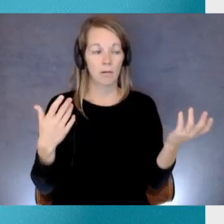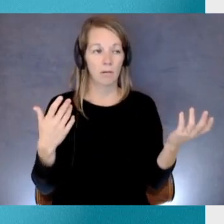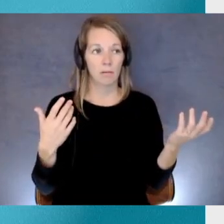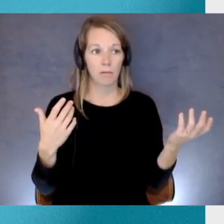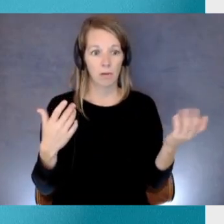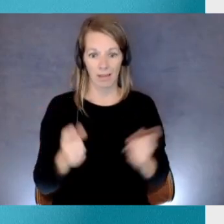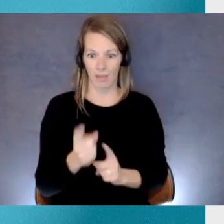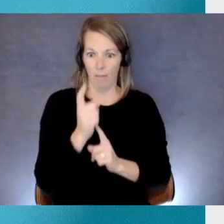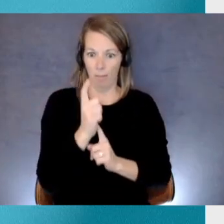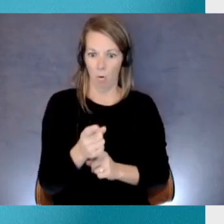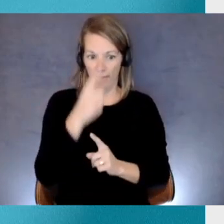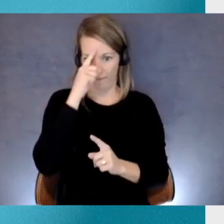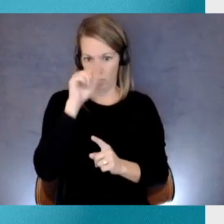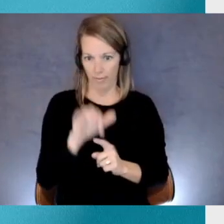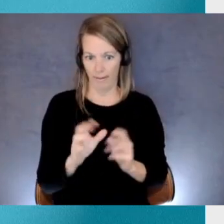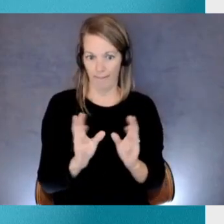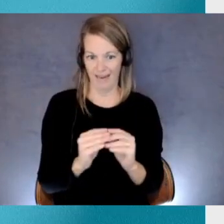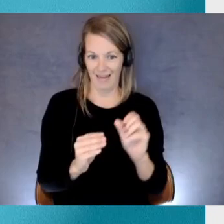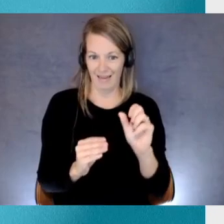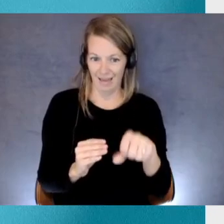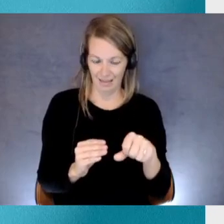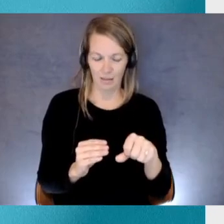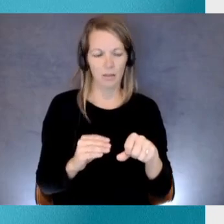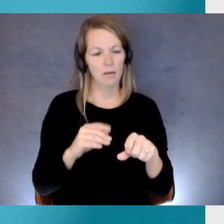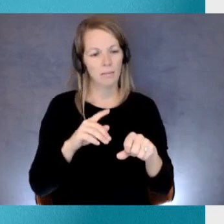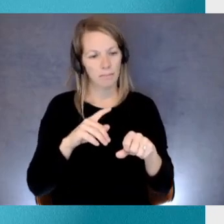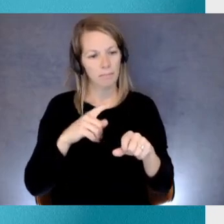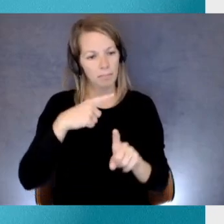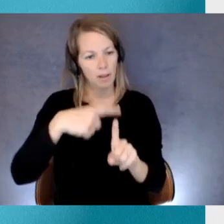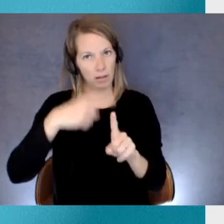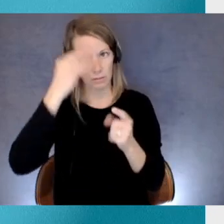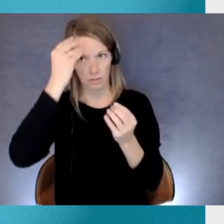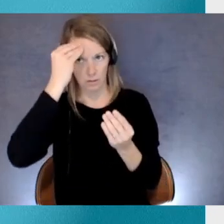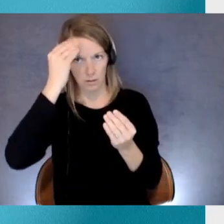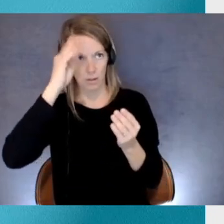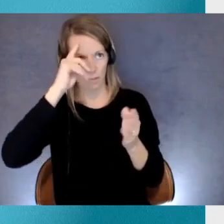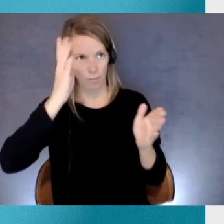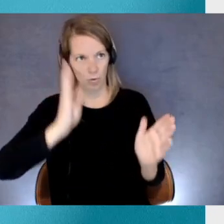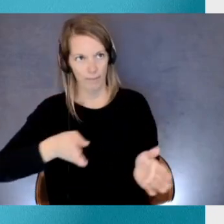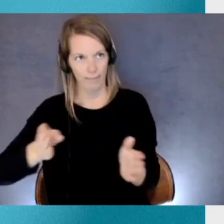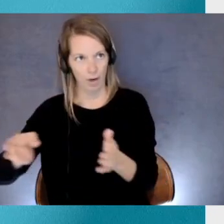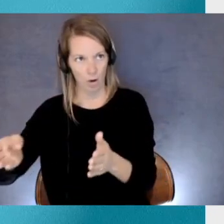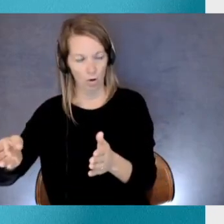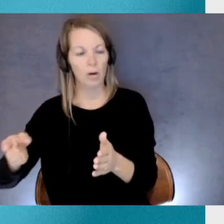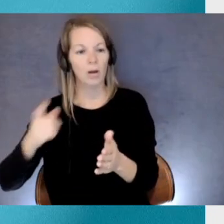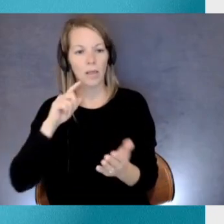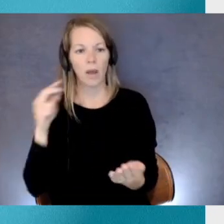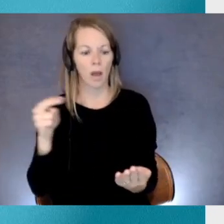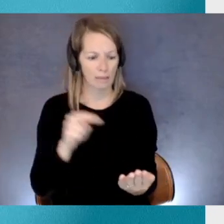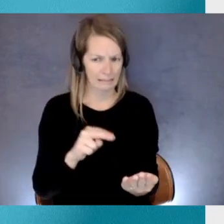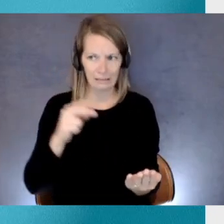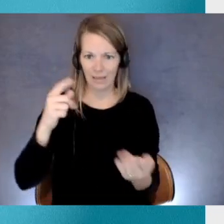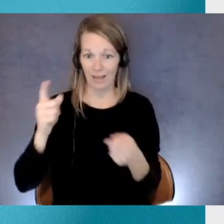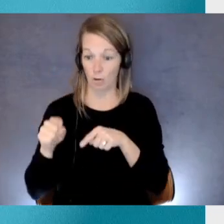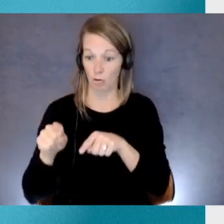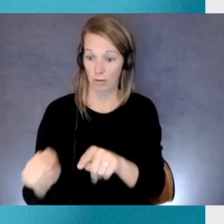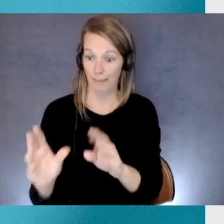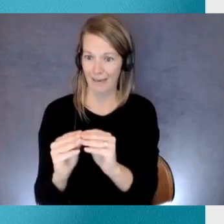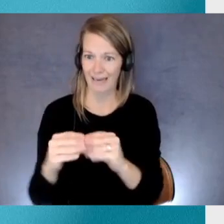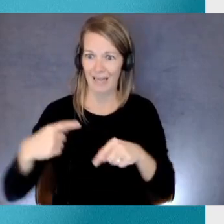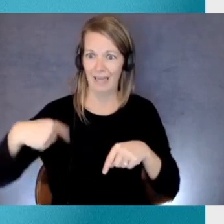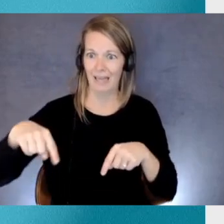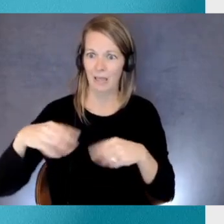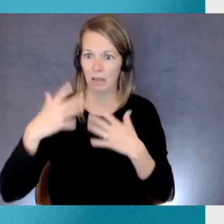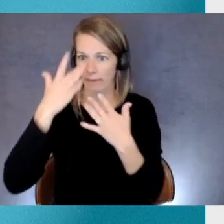moment of that meeting, but kind of like giving people some prompts for preparing for that, so they can then turn to it if maybe in the meeting they get really nervous